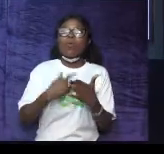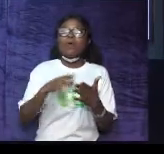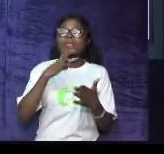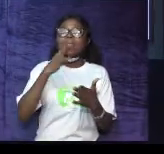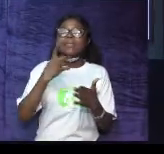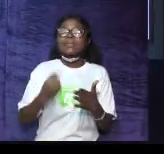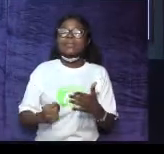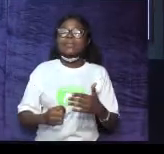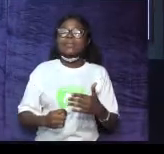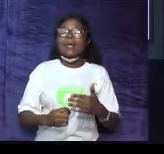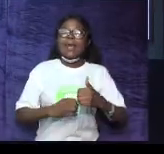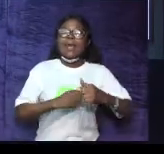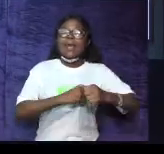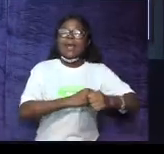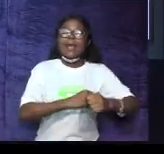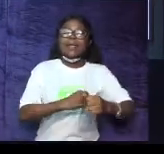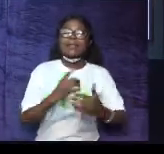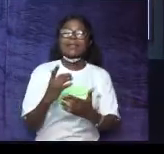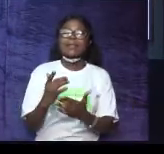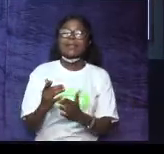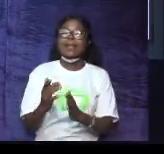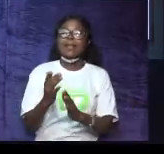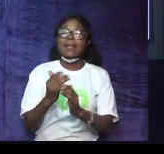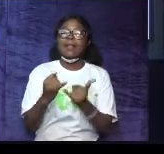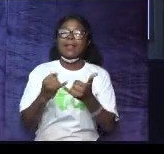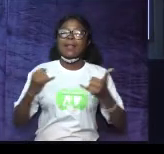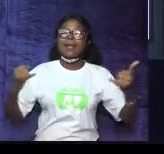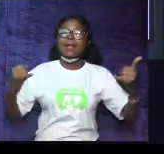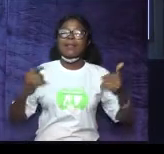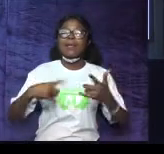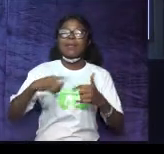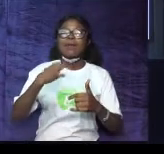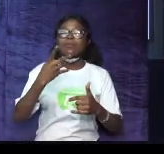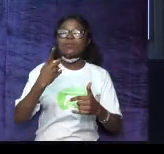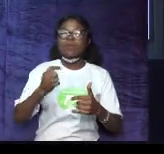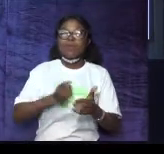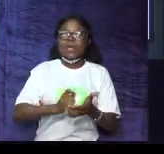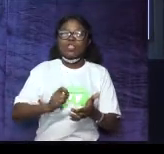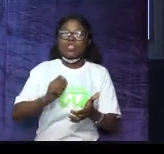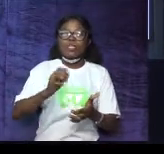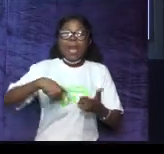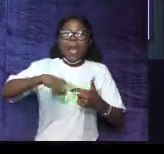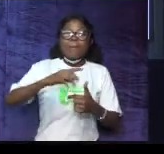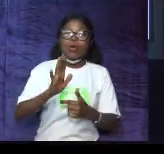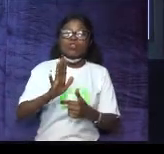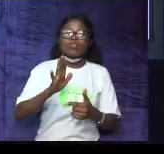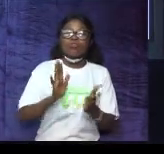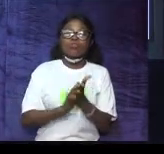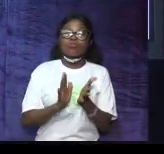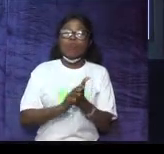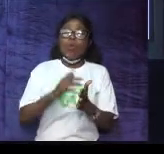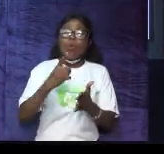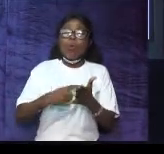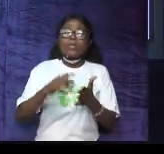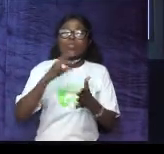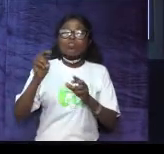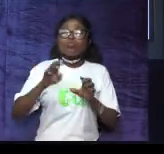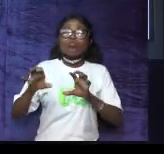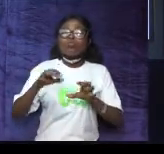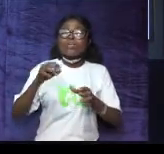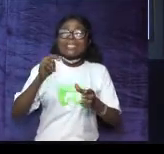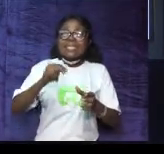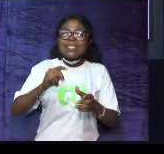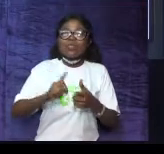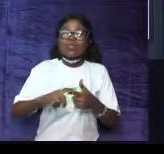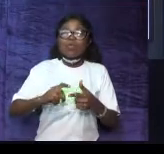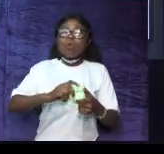Now, what are the guidelines on writing about your school? You want to write about your school. What